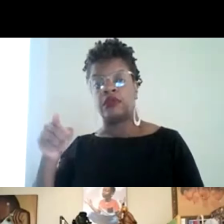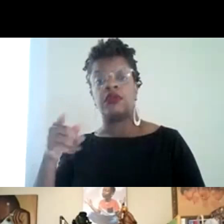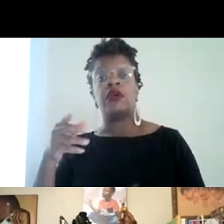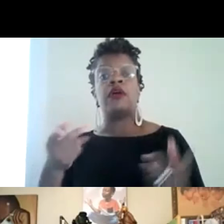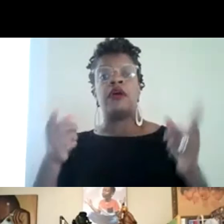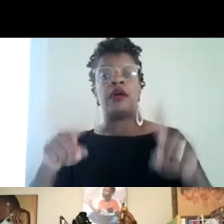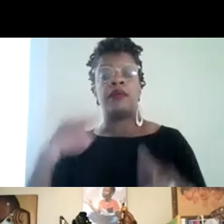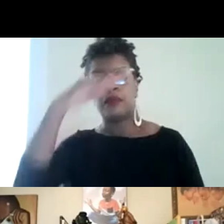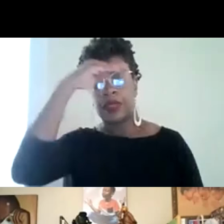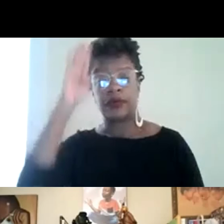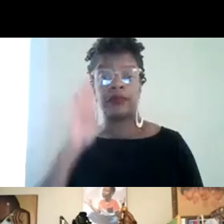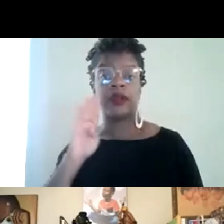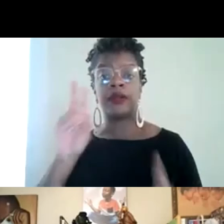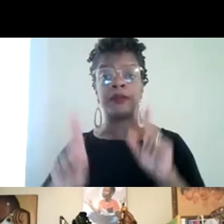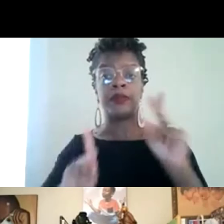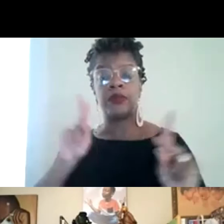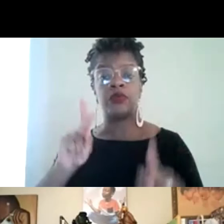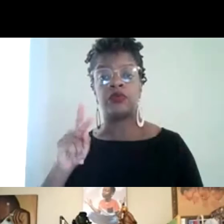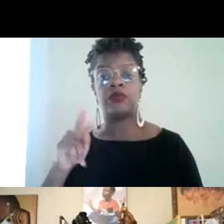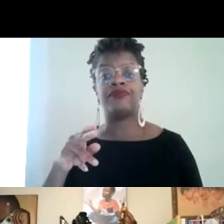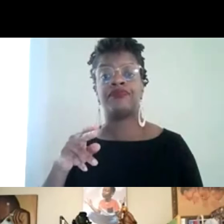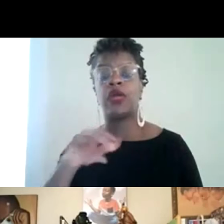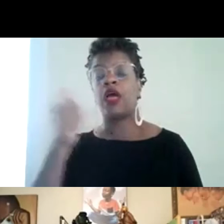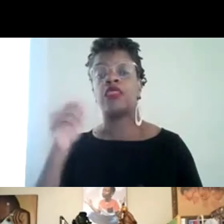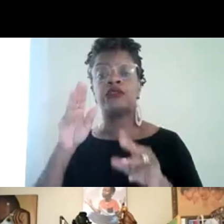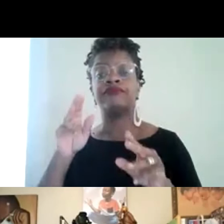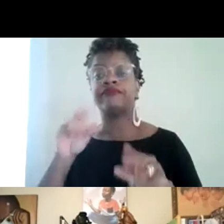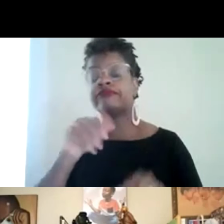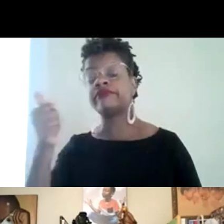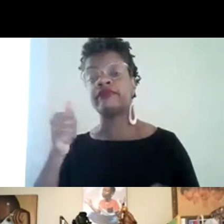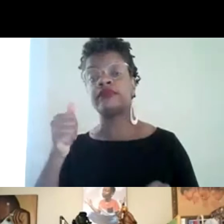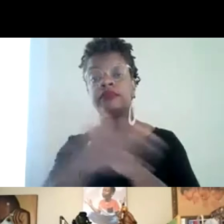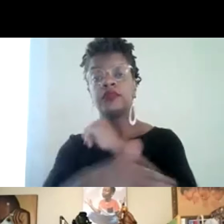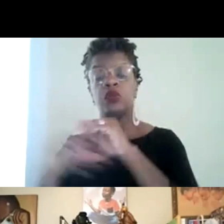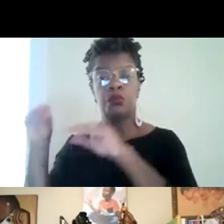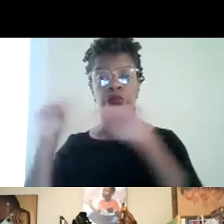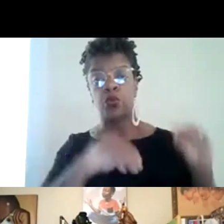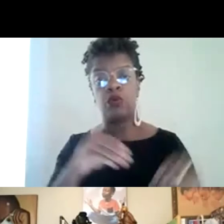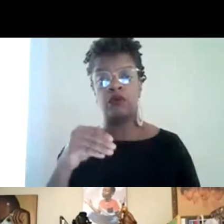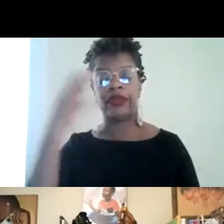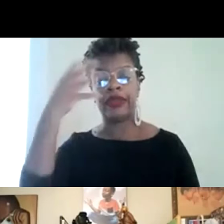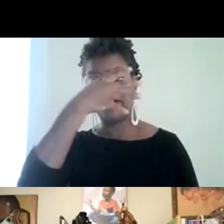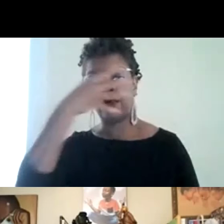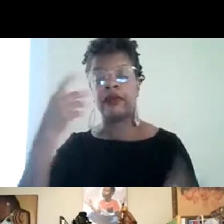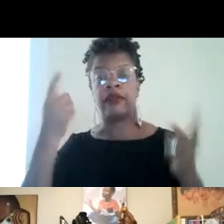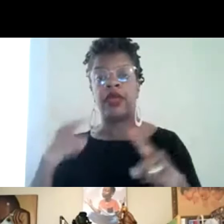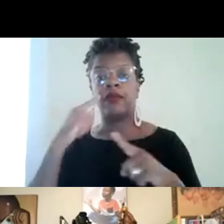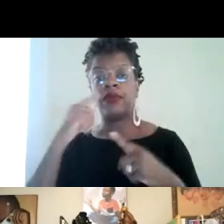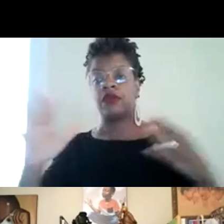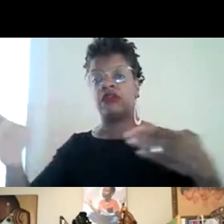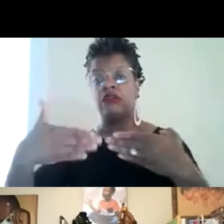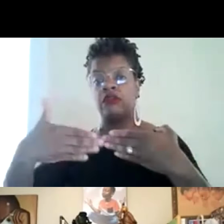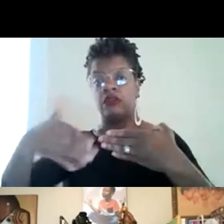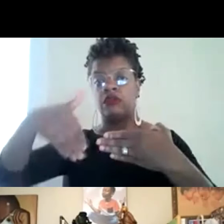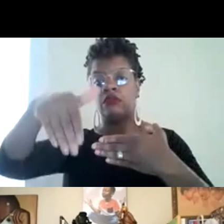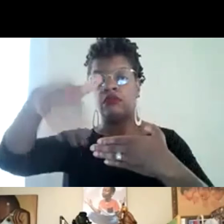people, immigrants, and people for whom English is not their first language, further to the margins and on the periphery.